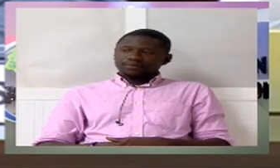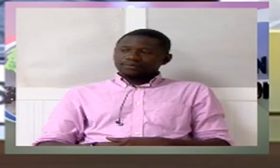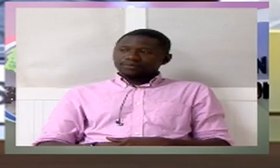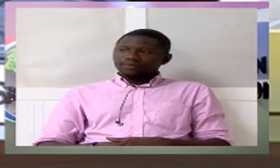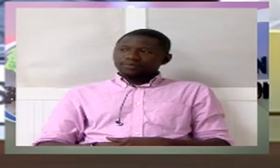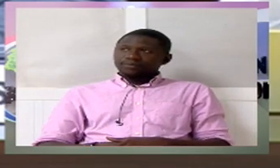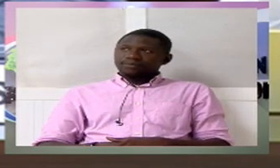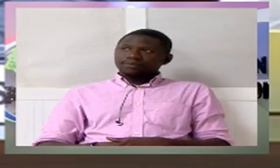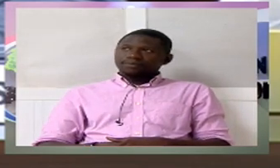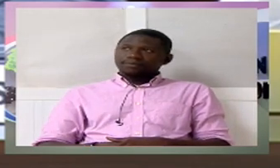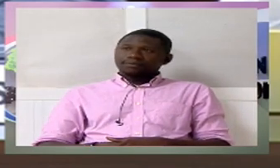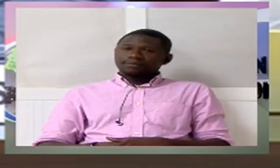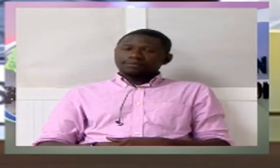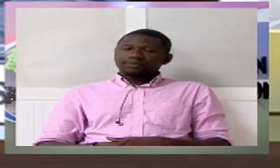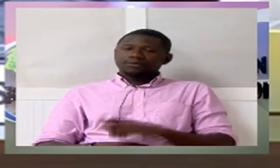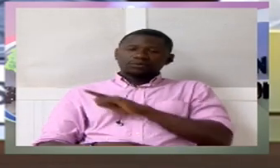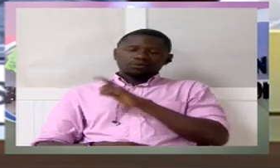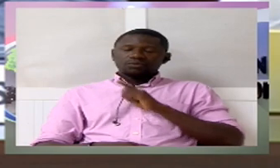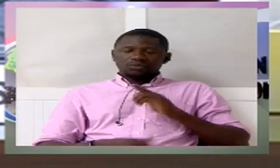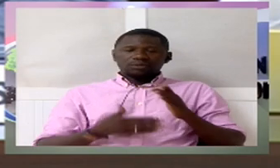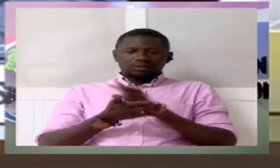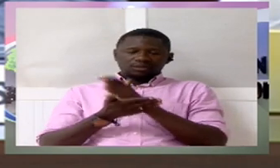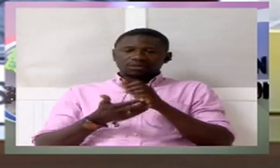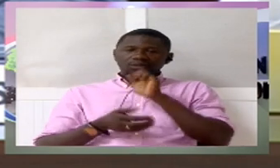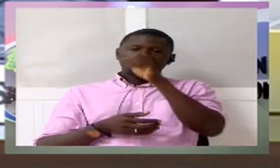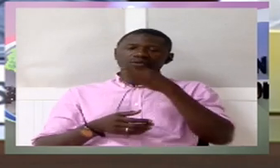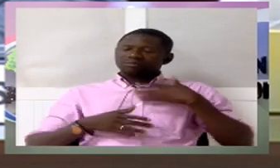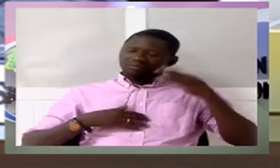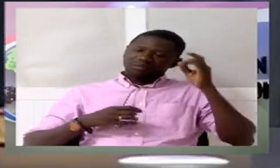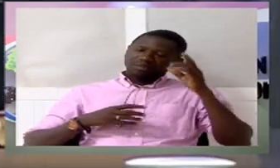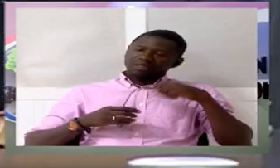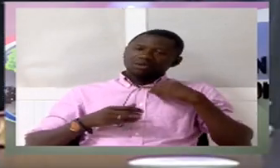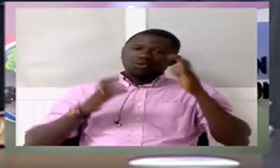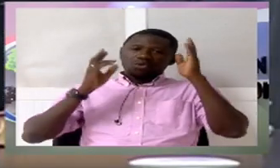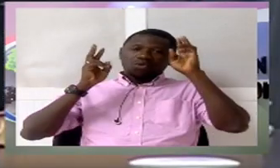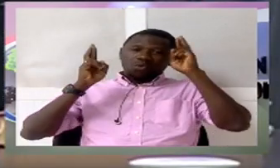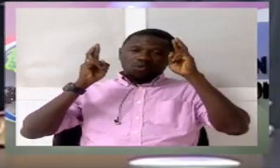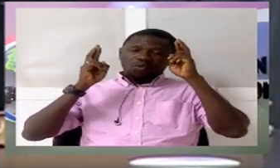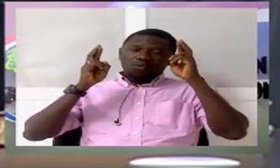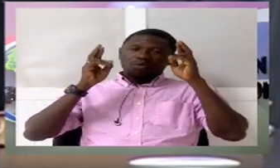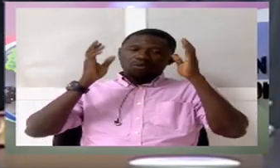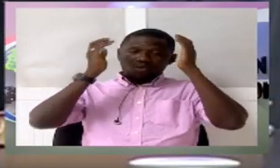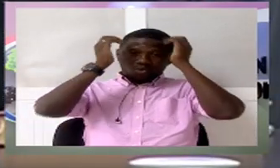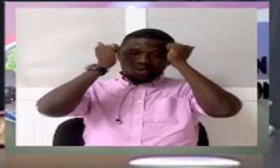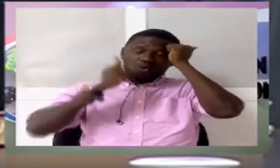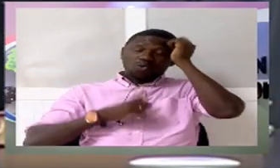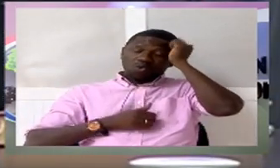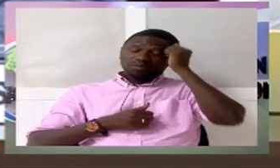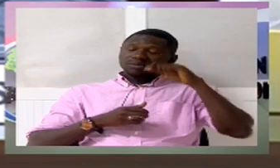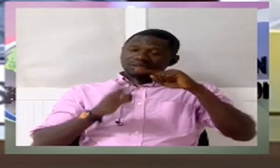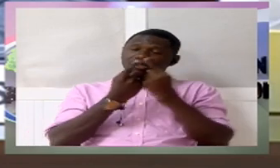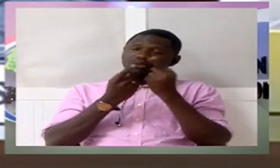on Yatinola. We share your pain and hope that things would improve for both you